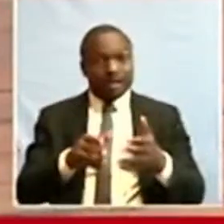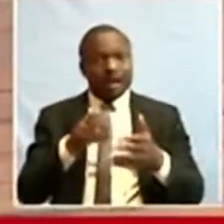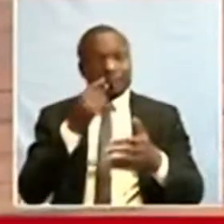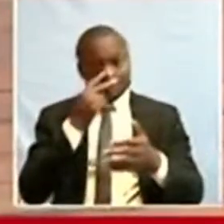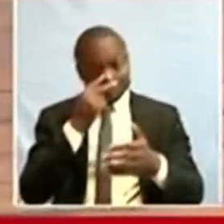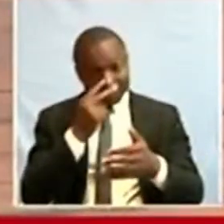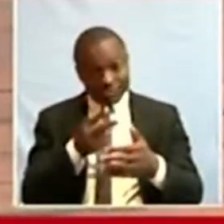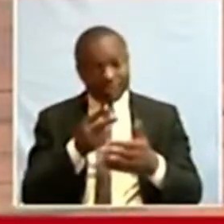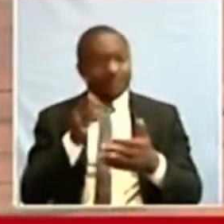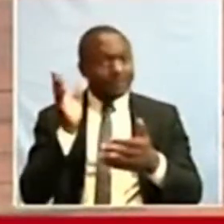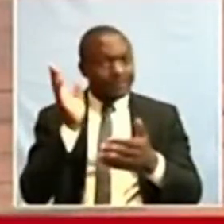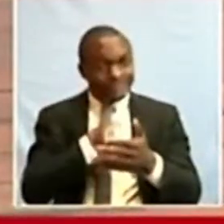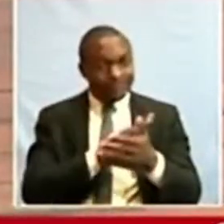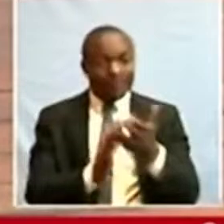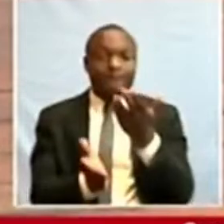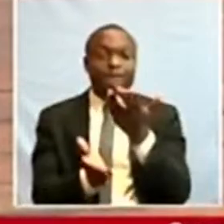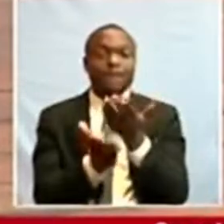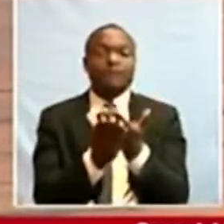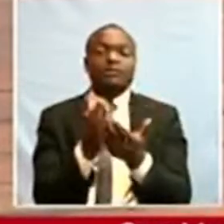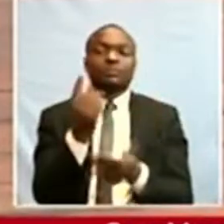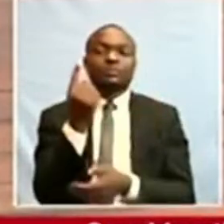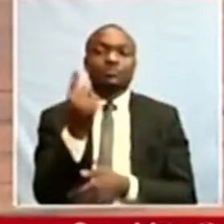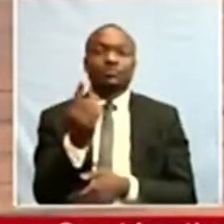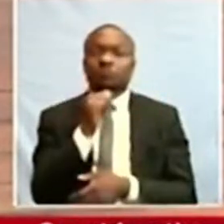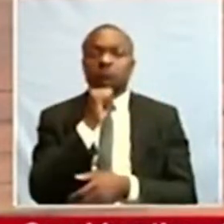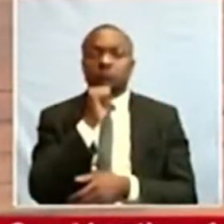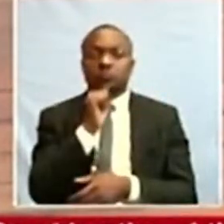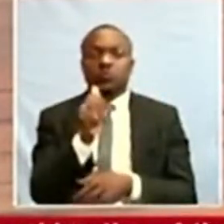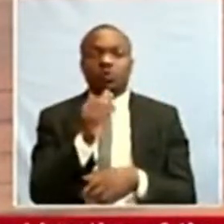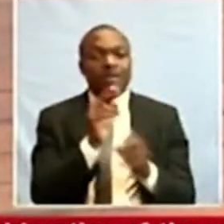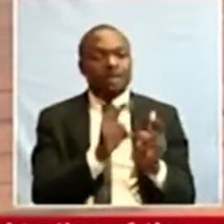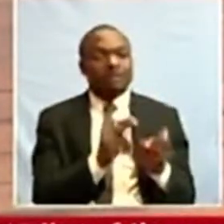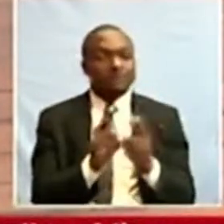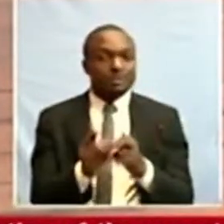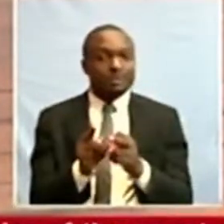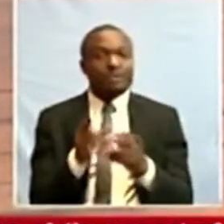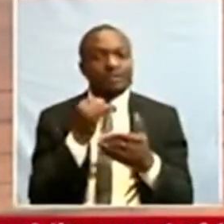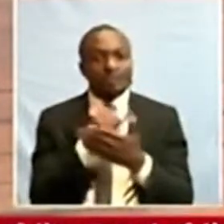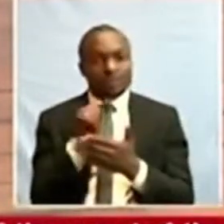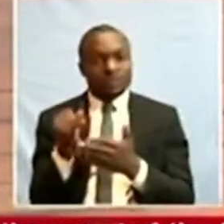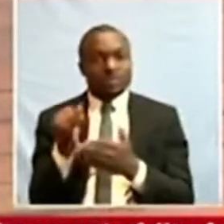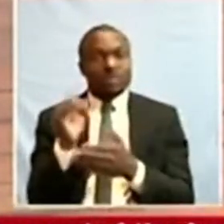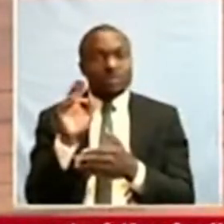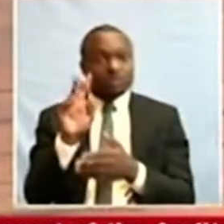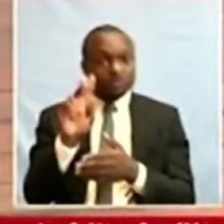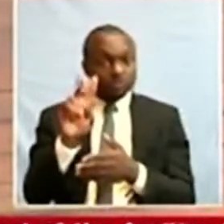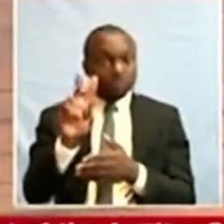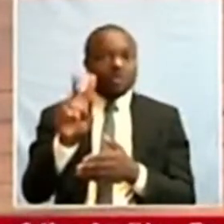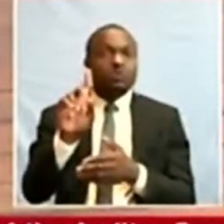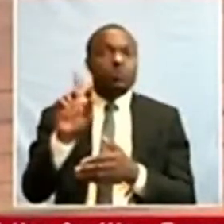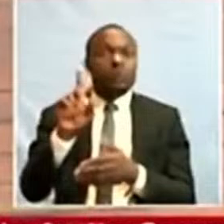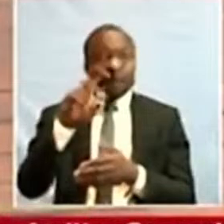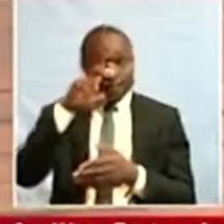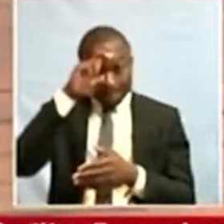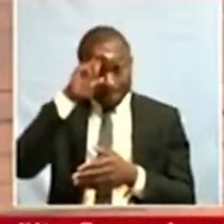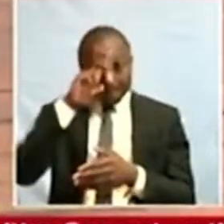number 1, and also you have not responded to the issue of 21 goats.